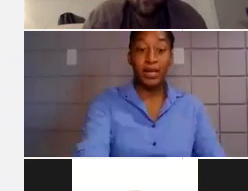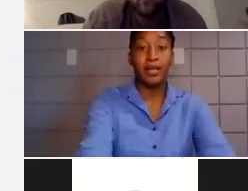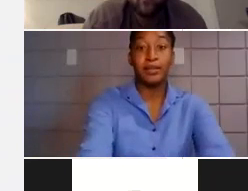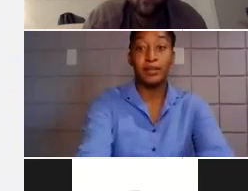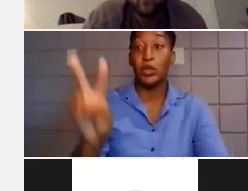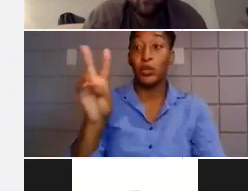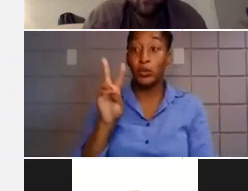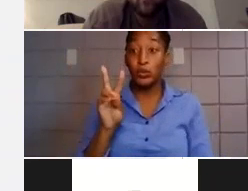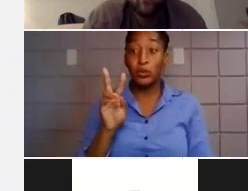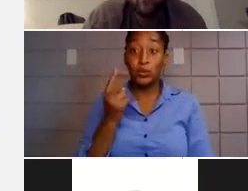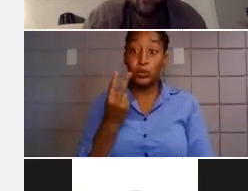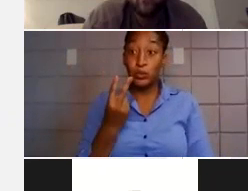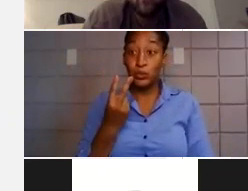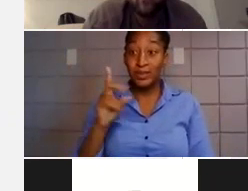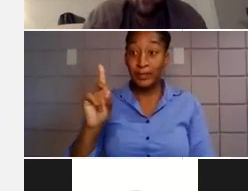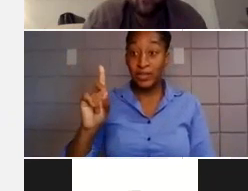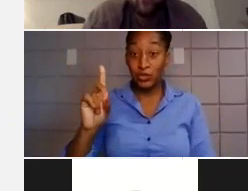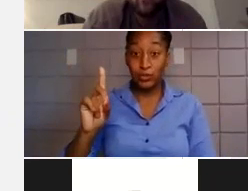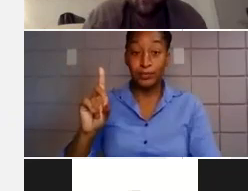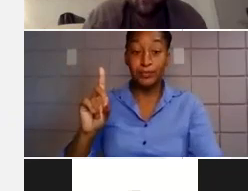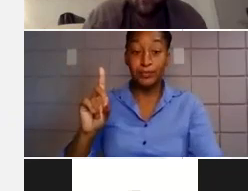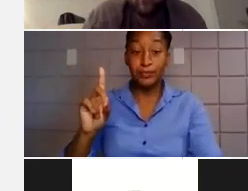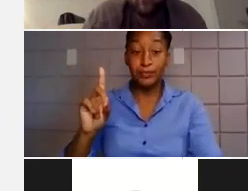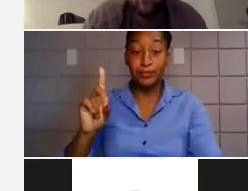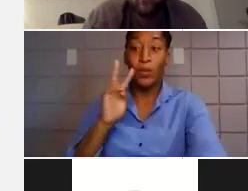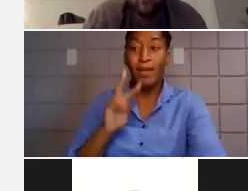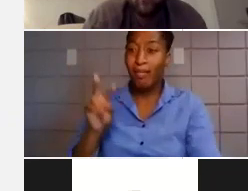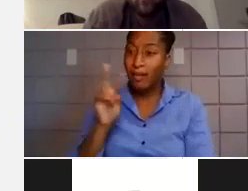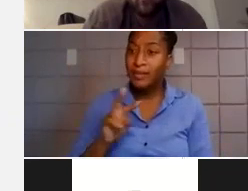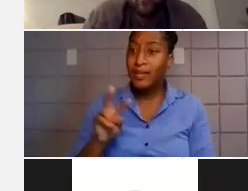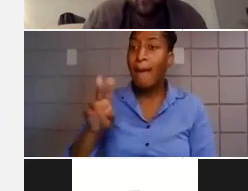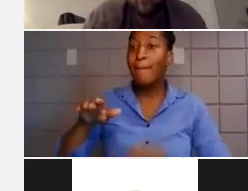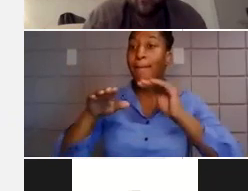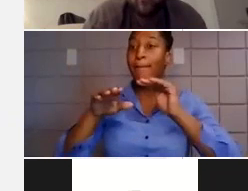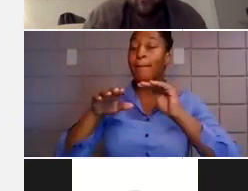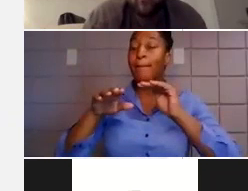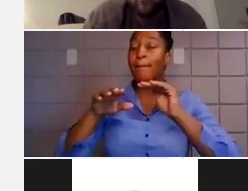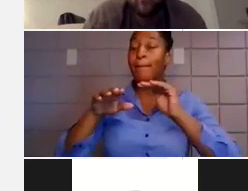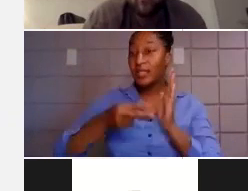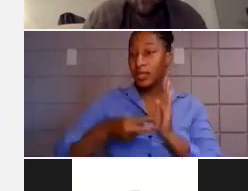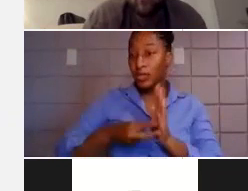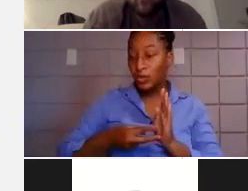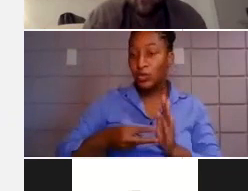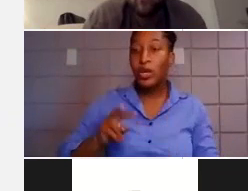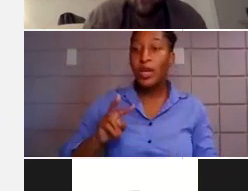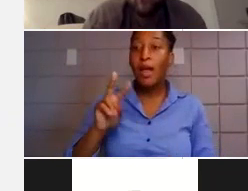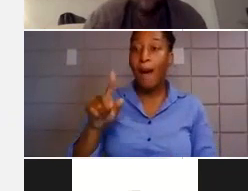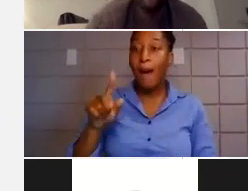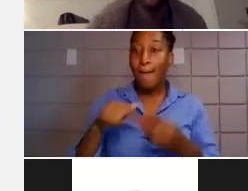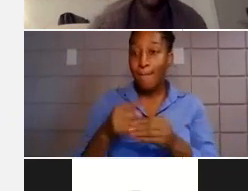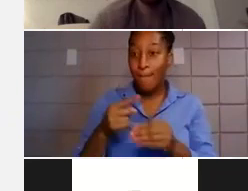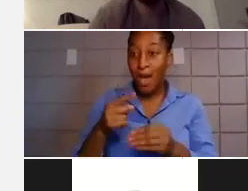two-dimensional kinematics. So we looked at the basic definitions, equations of motion, free fall, which